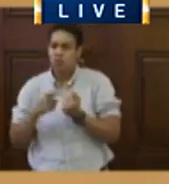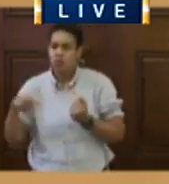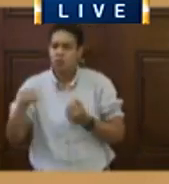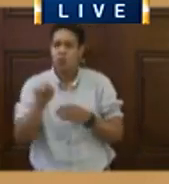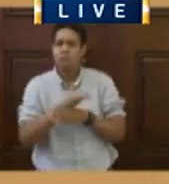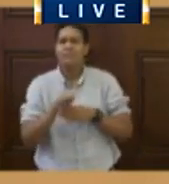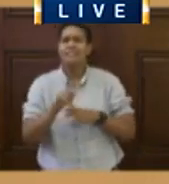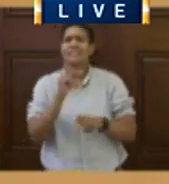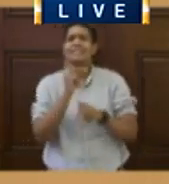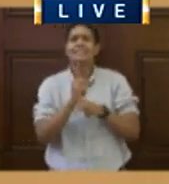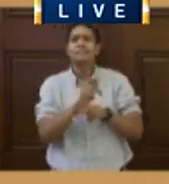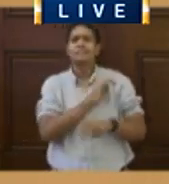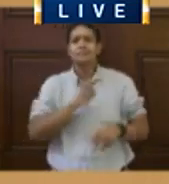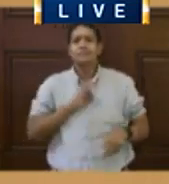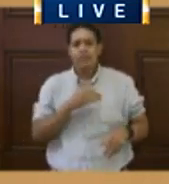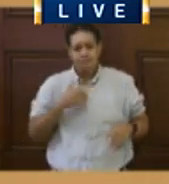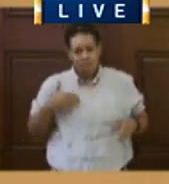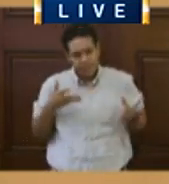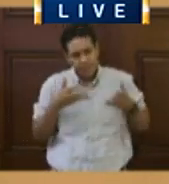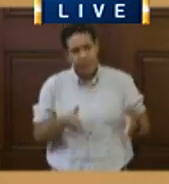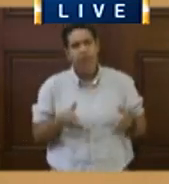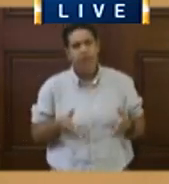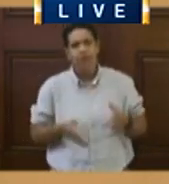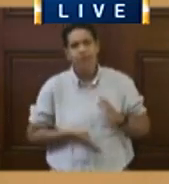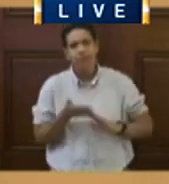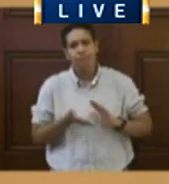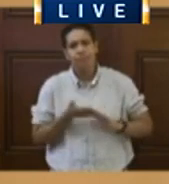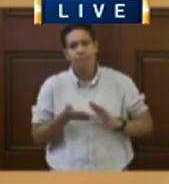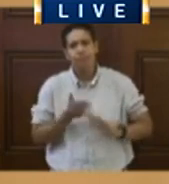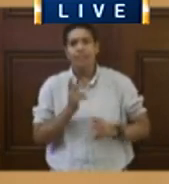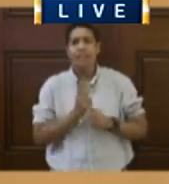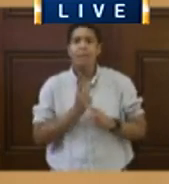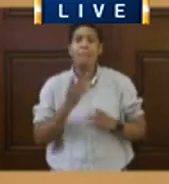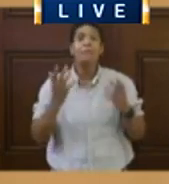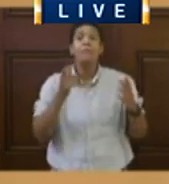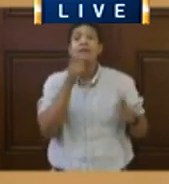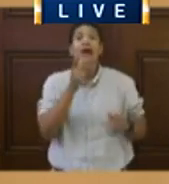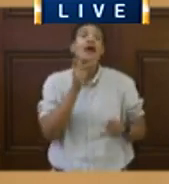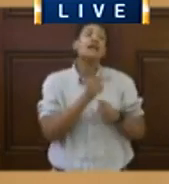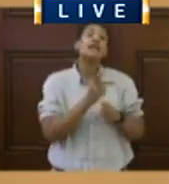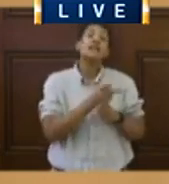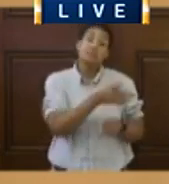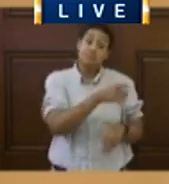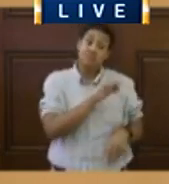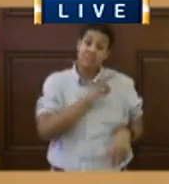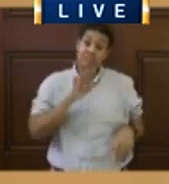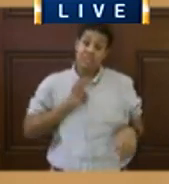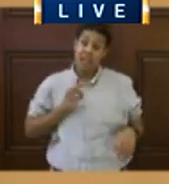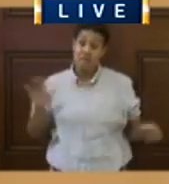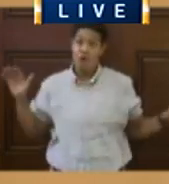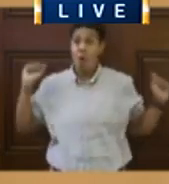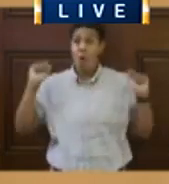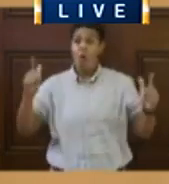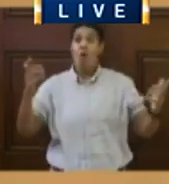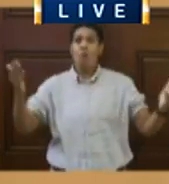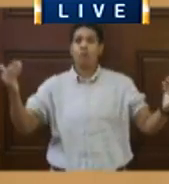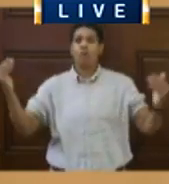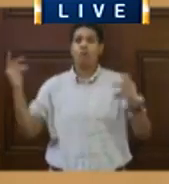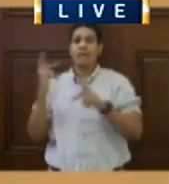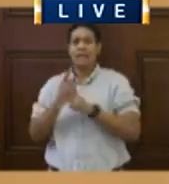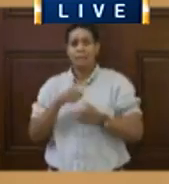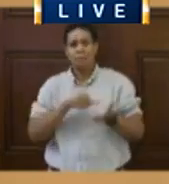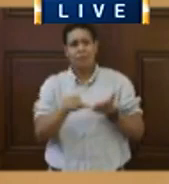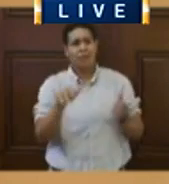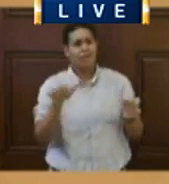their employees on their payroll. They may not keep them on their payroll to the full extent that they have been paying them to